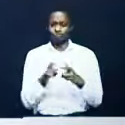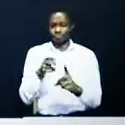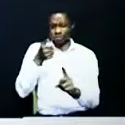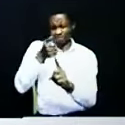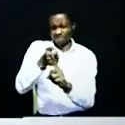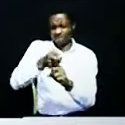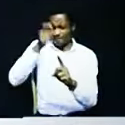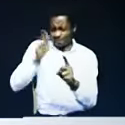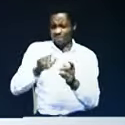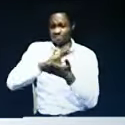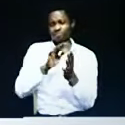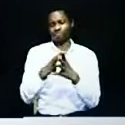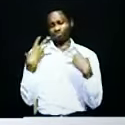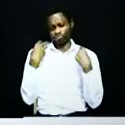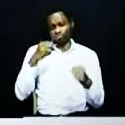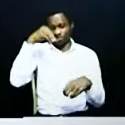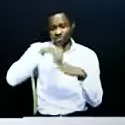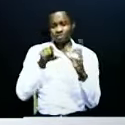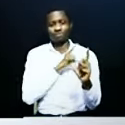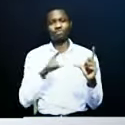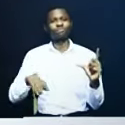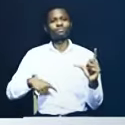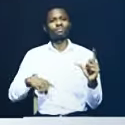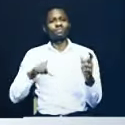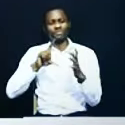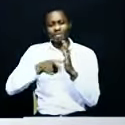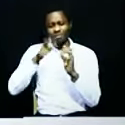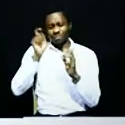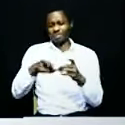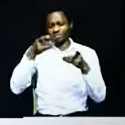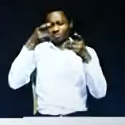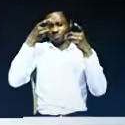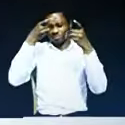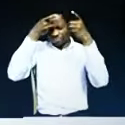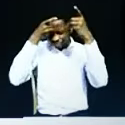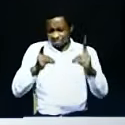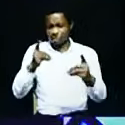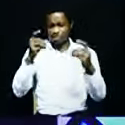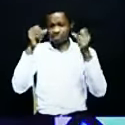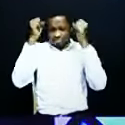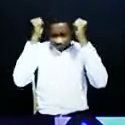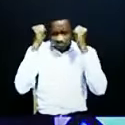the Lord. And you have to take your stance. Now